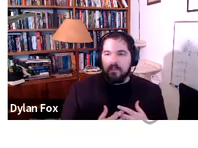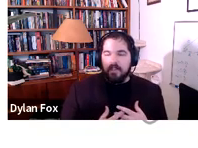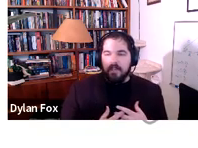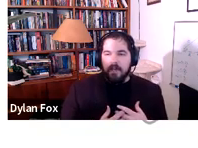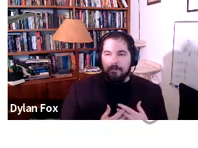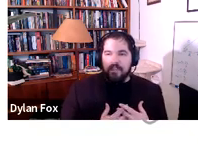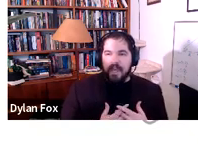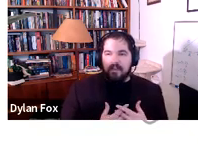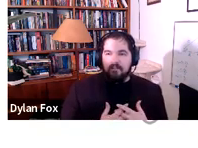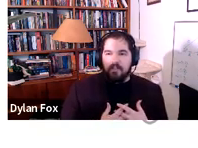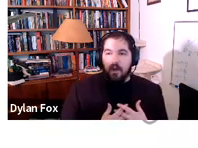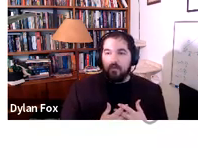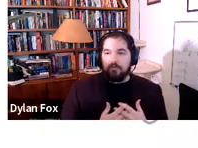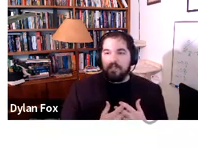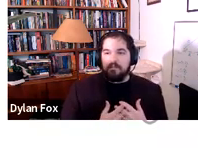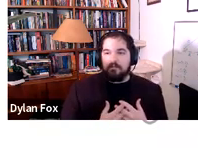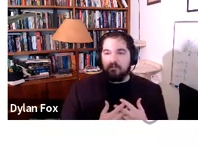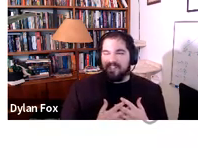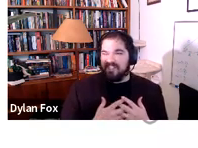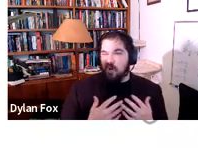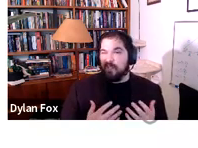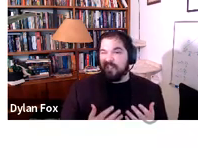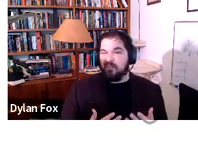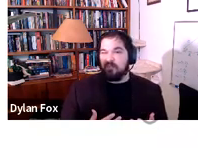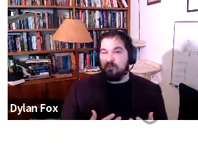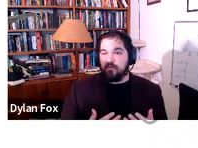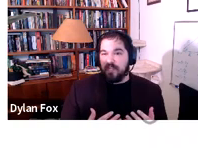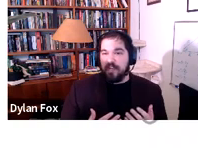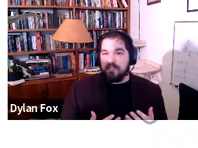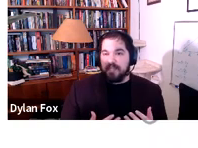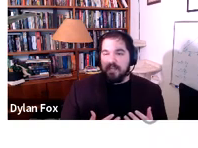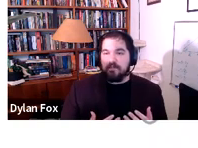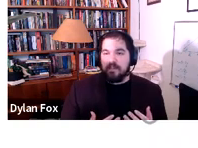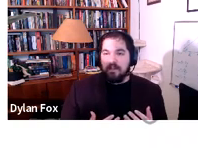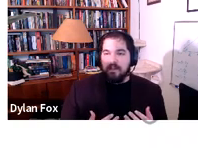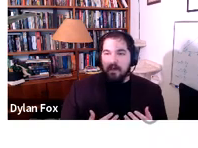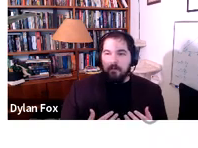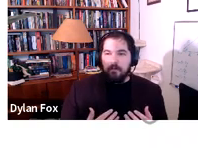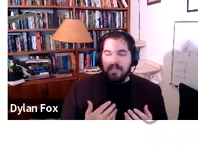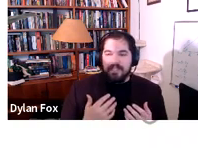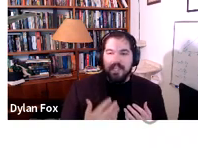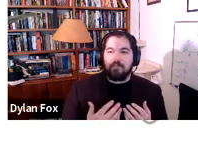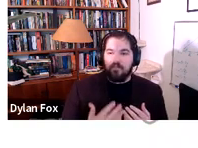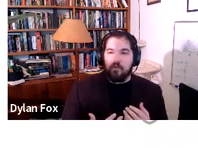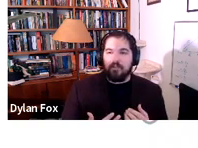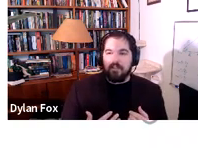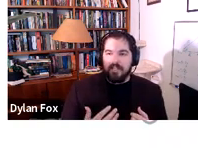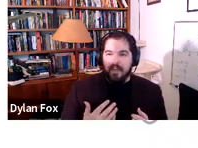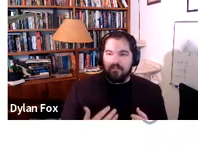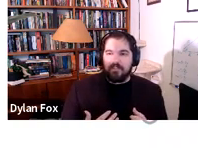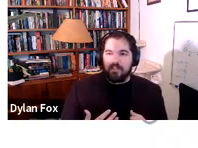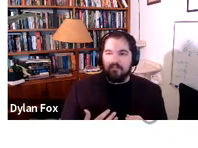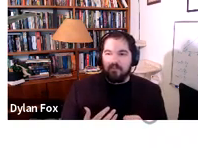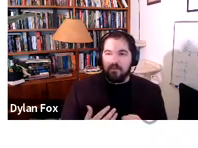well, that VR would be really totally unusable for a lot of these games, except for